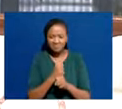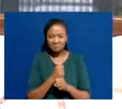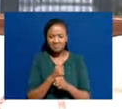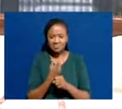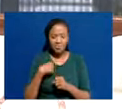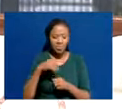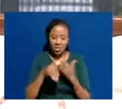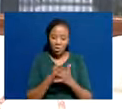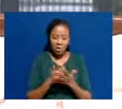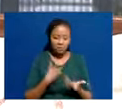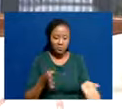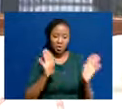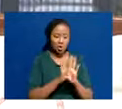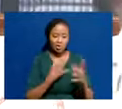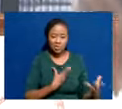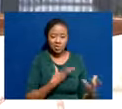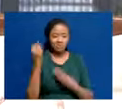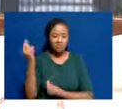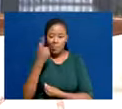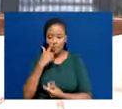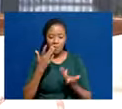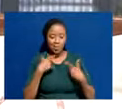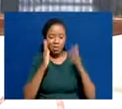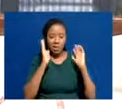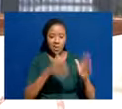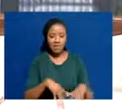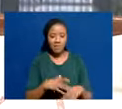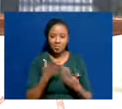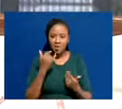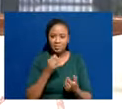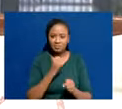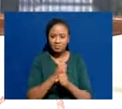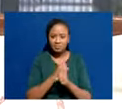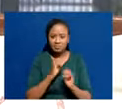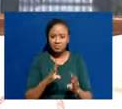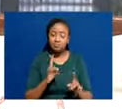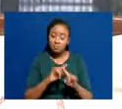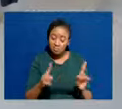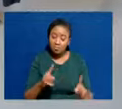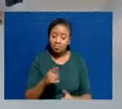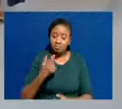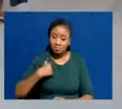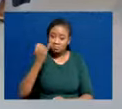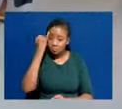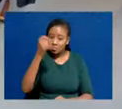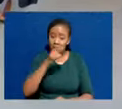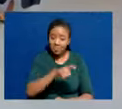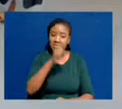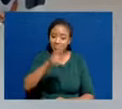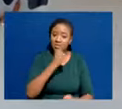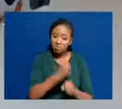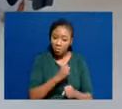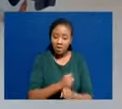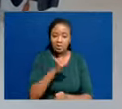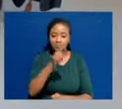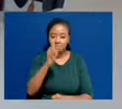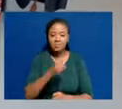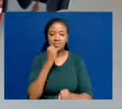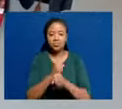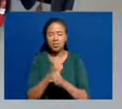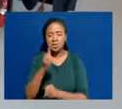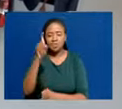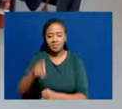back to their rural home. Shut it down. Because it must work. And that's why I keep saying lazima it work. Lazima it work. Because